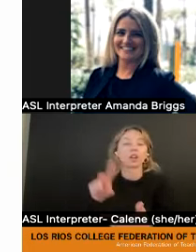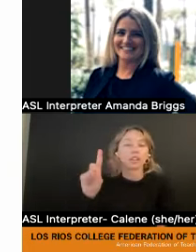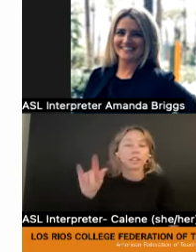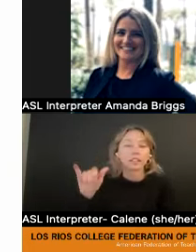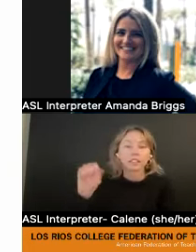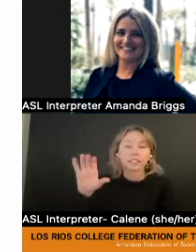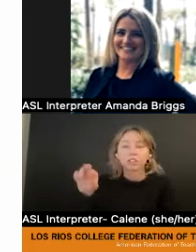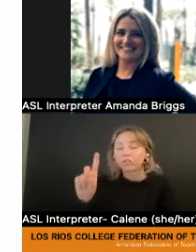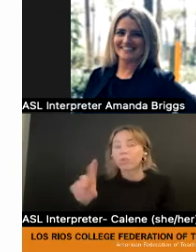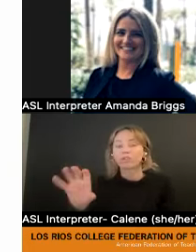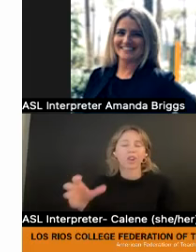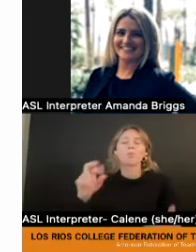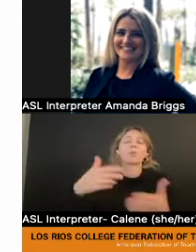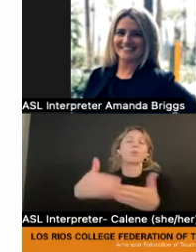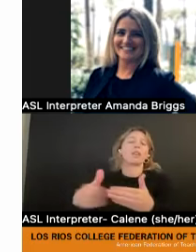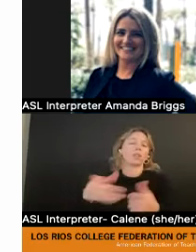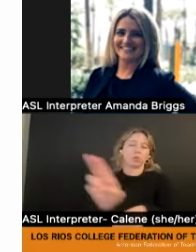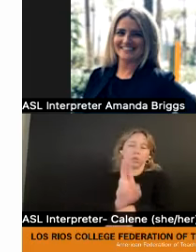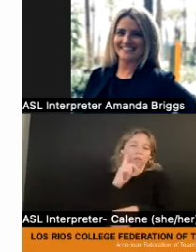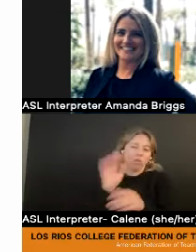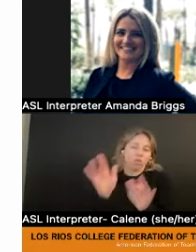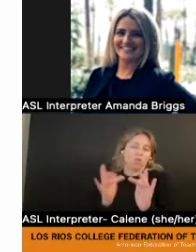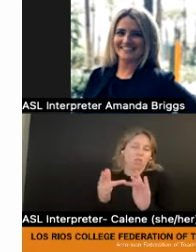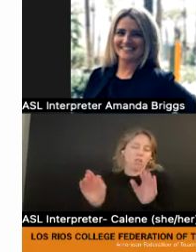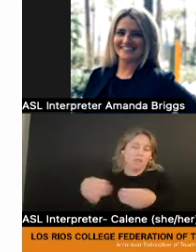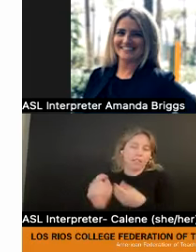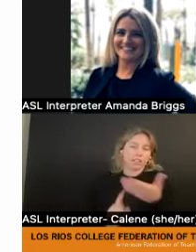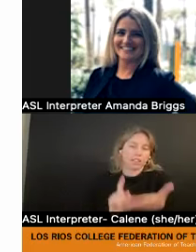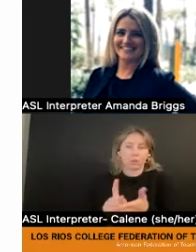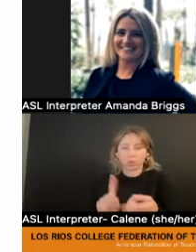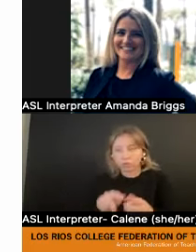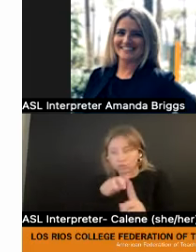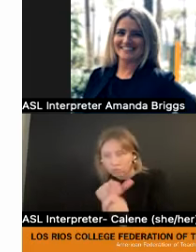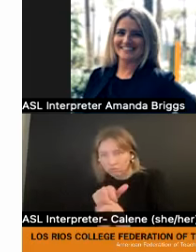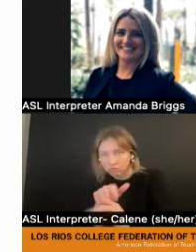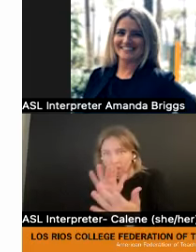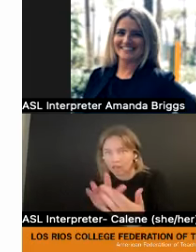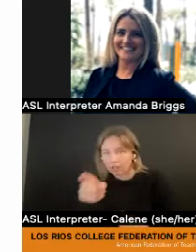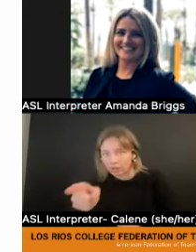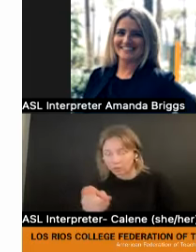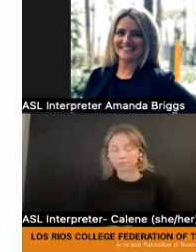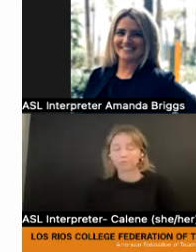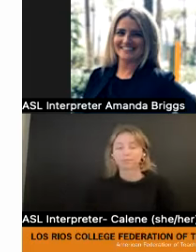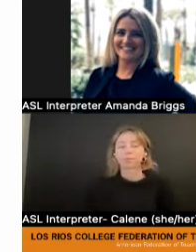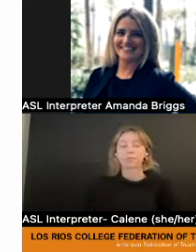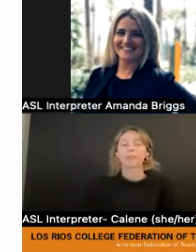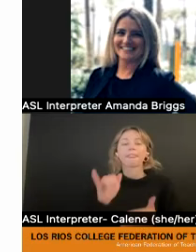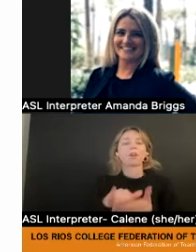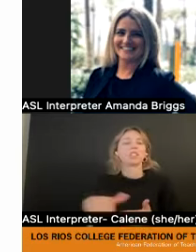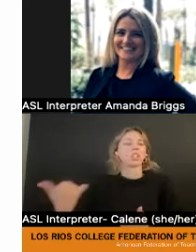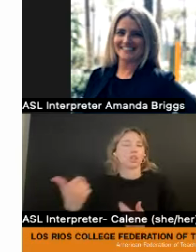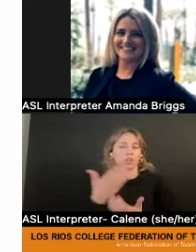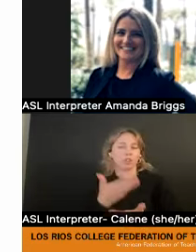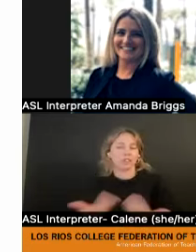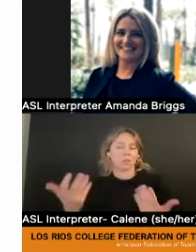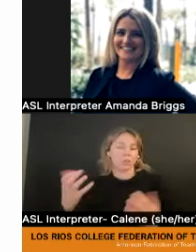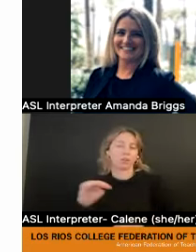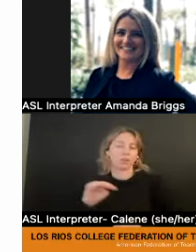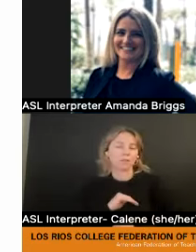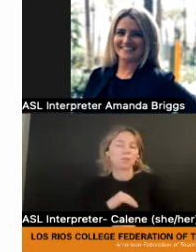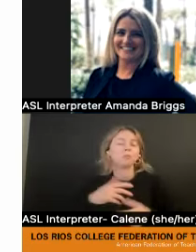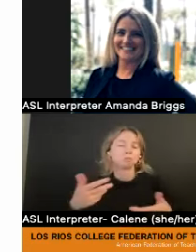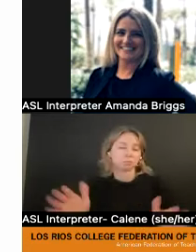whatever you're using for your online office hour to be able to reach you. And so that was the other interest that they wanted met. So, if